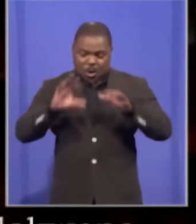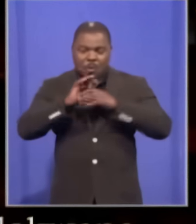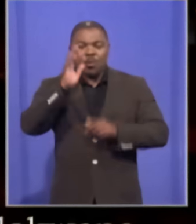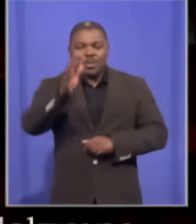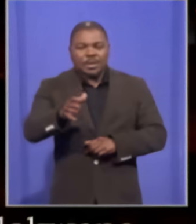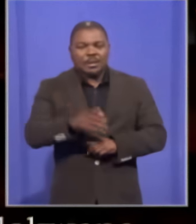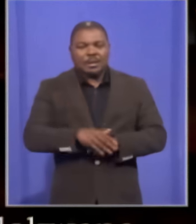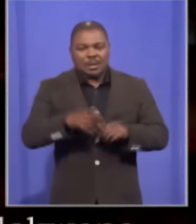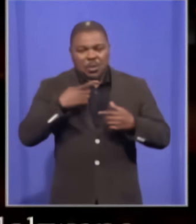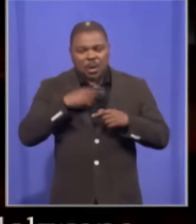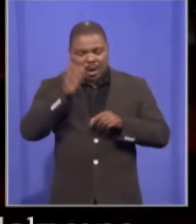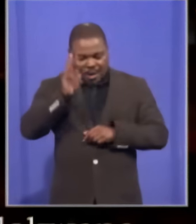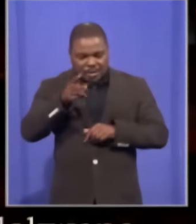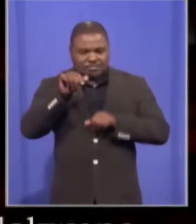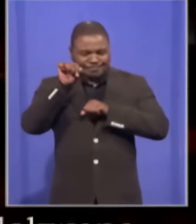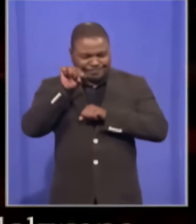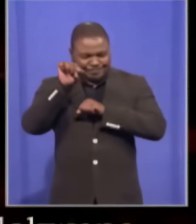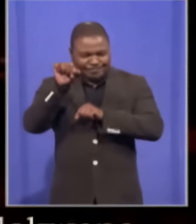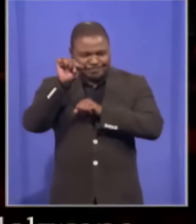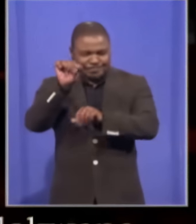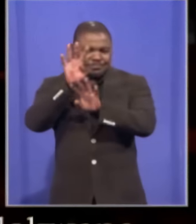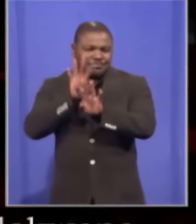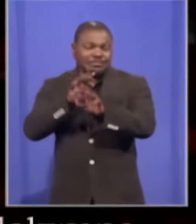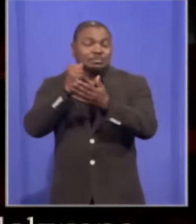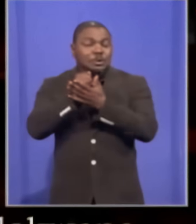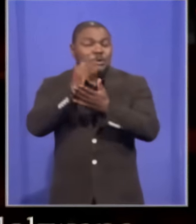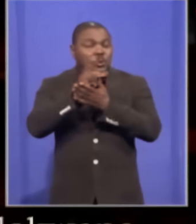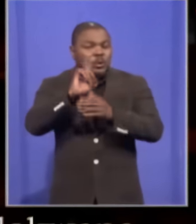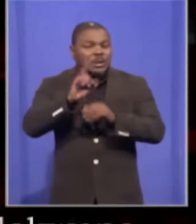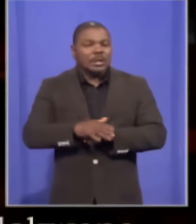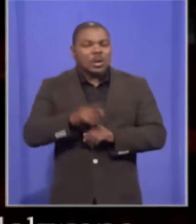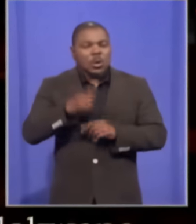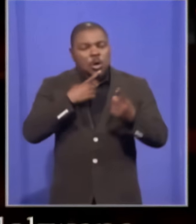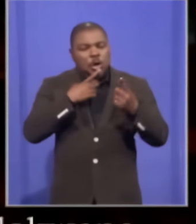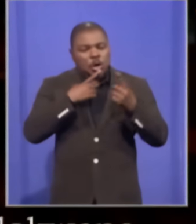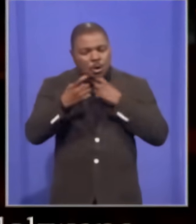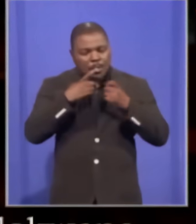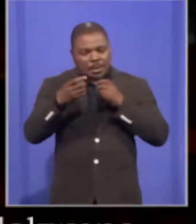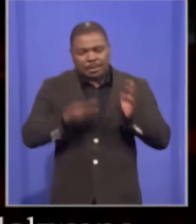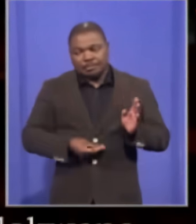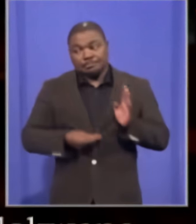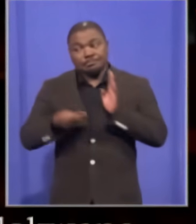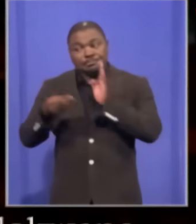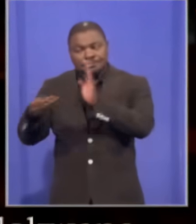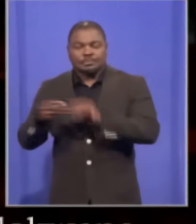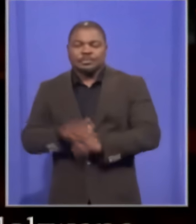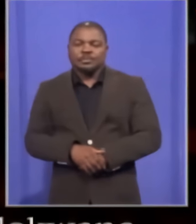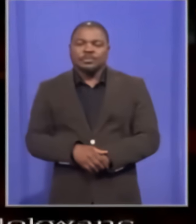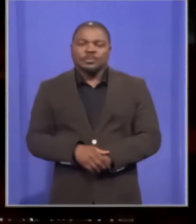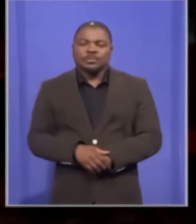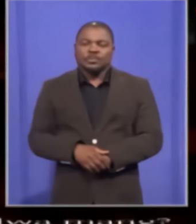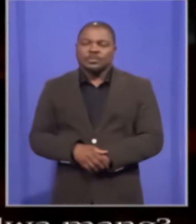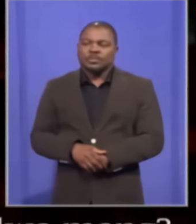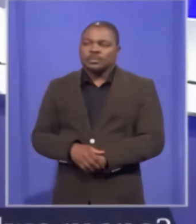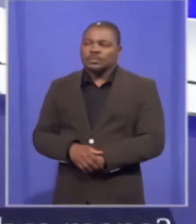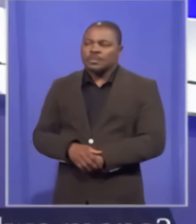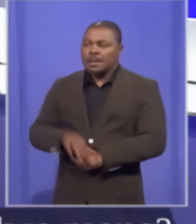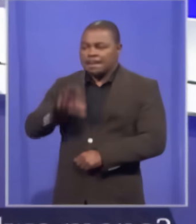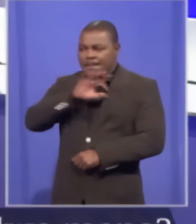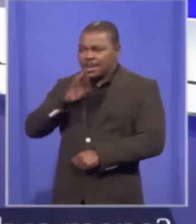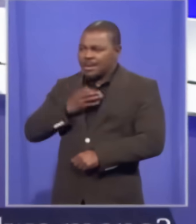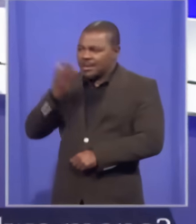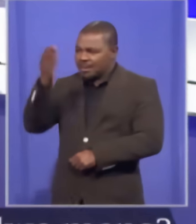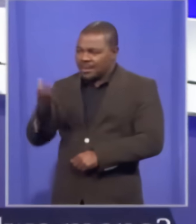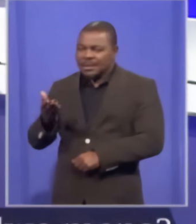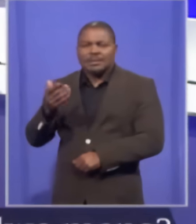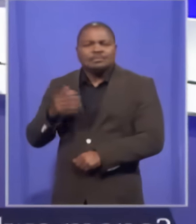re santšane re sa ile go wanta go make sure gore re iše dingwangware tša rena wena. Meyara Phetiši,